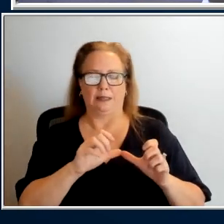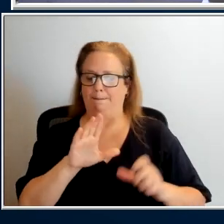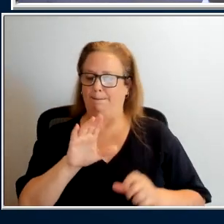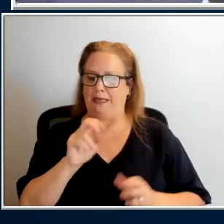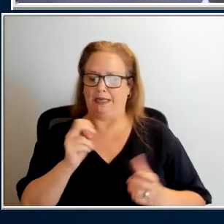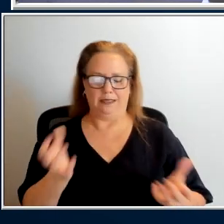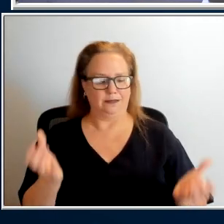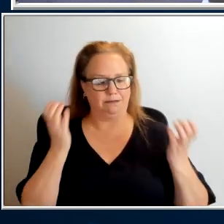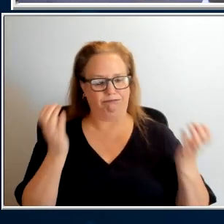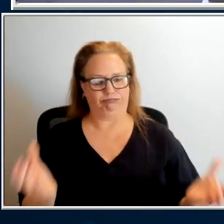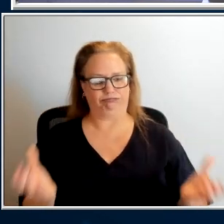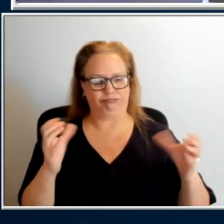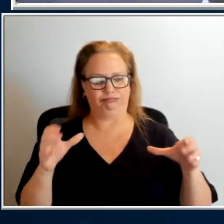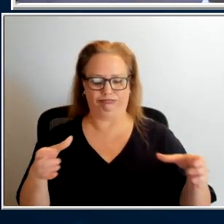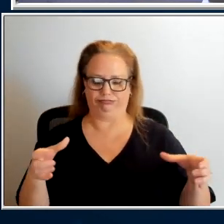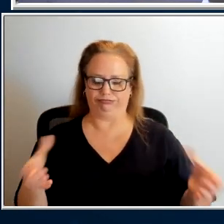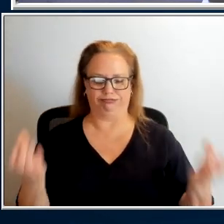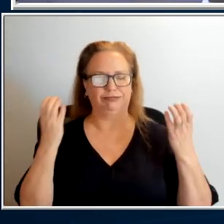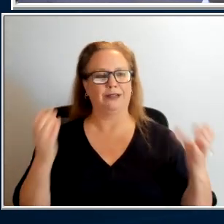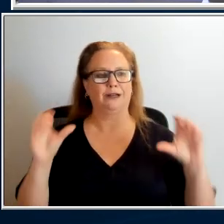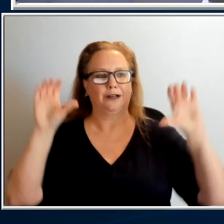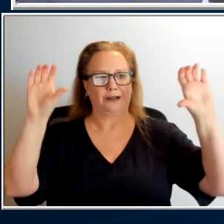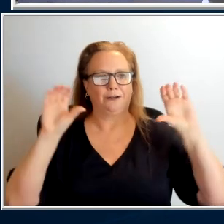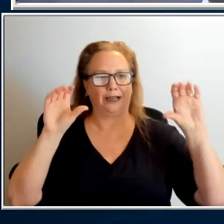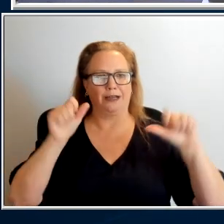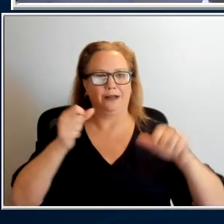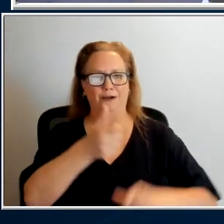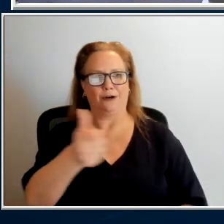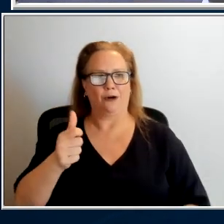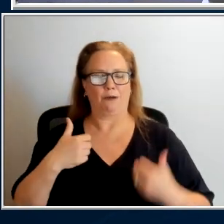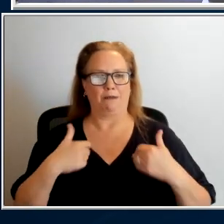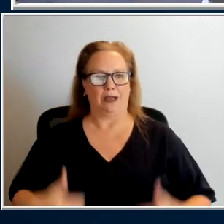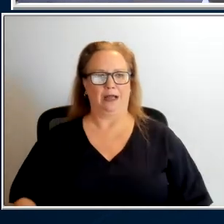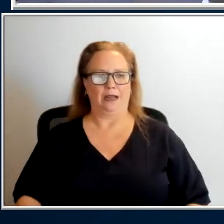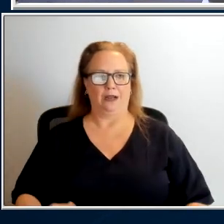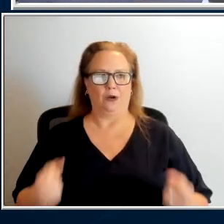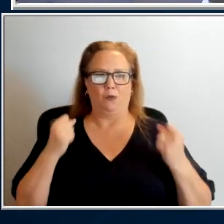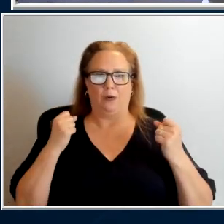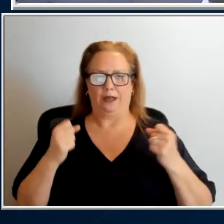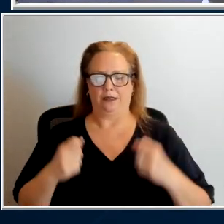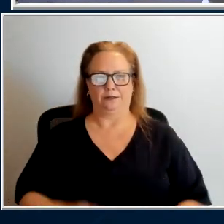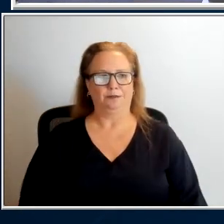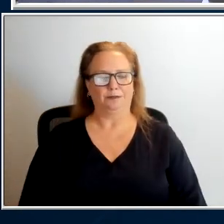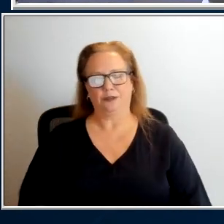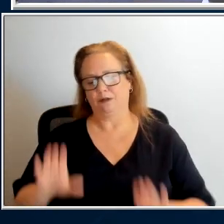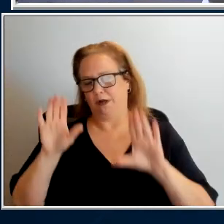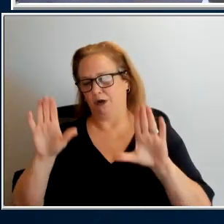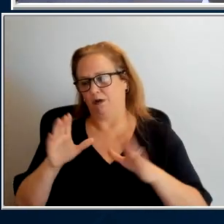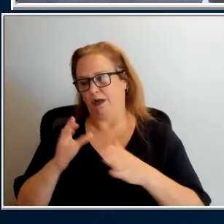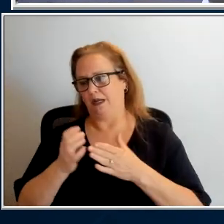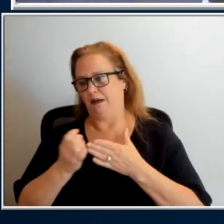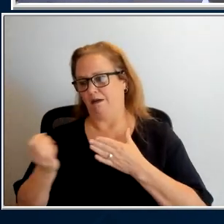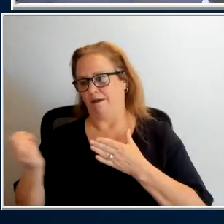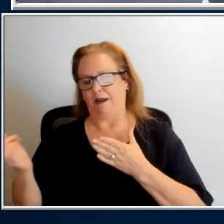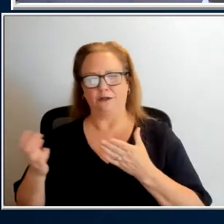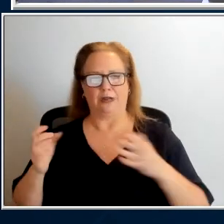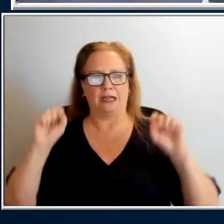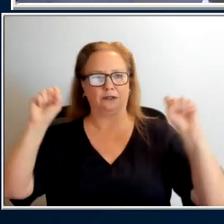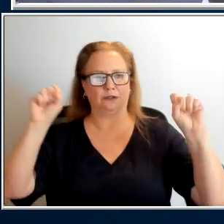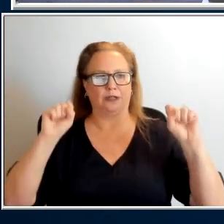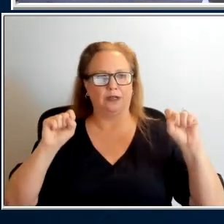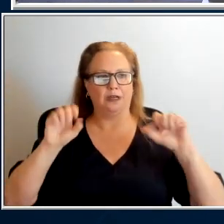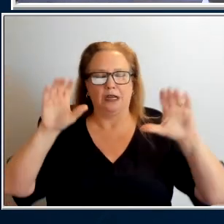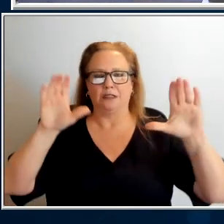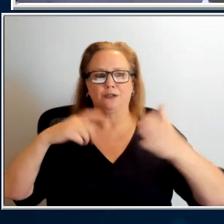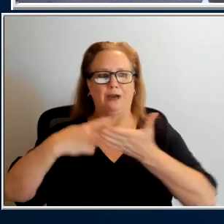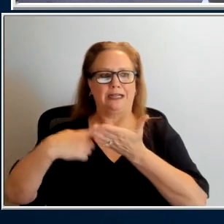You could do it all on your own body weight. There are so many great forms of exercise that are open and available to all of us. This has been a great